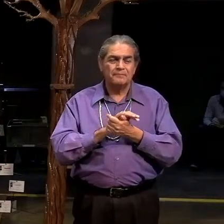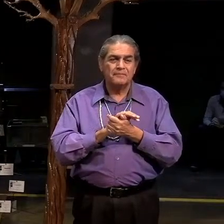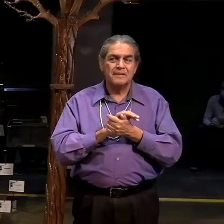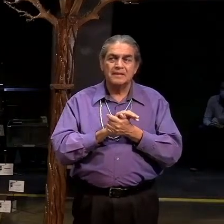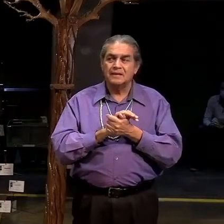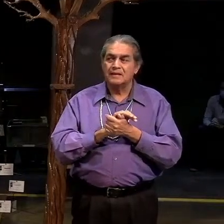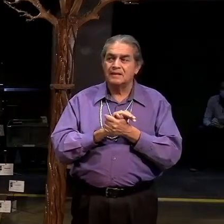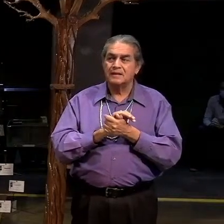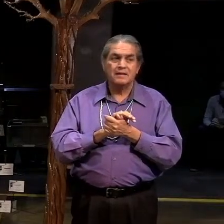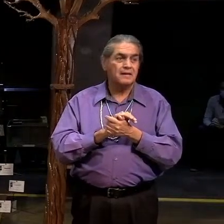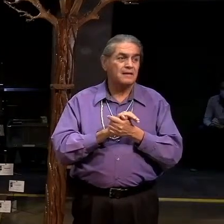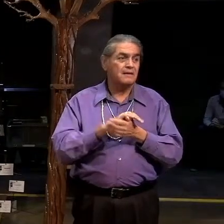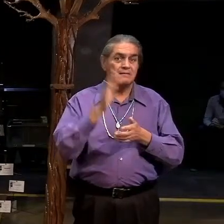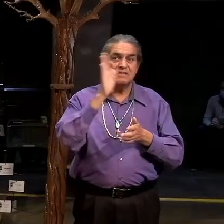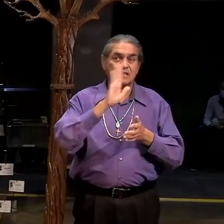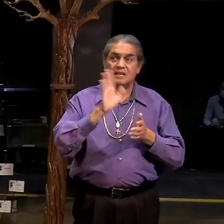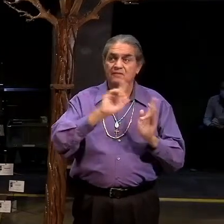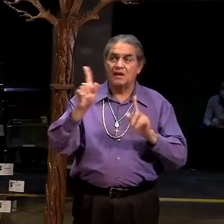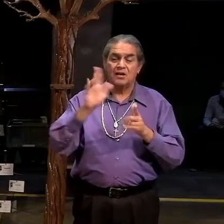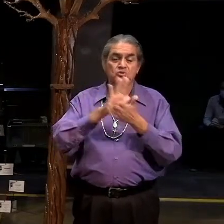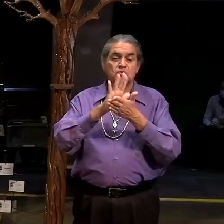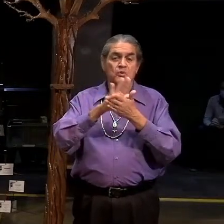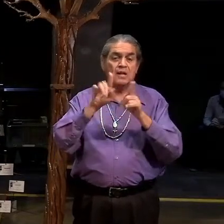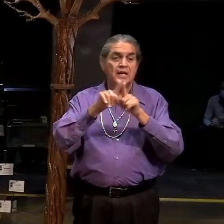They've never gone to school like this before.